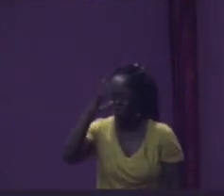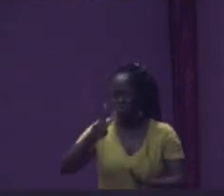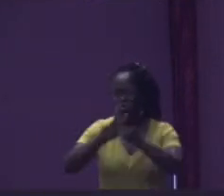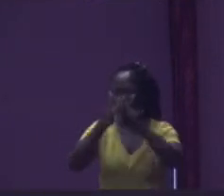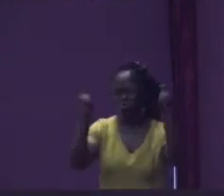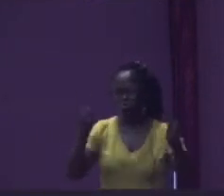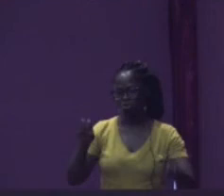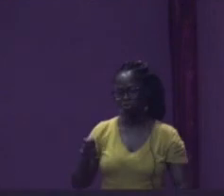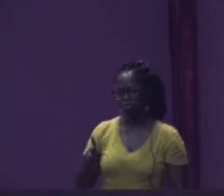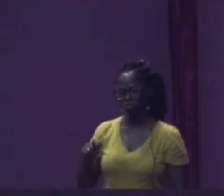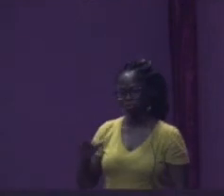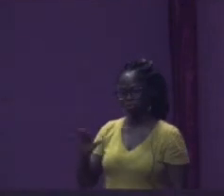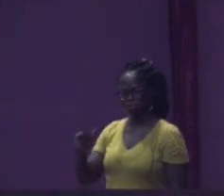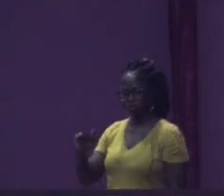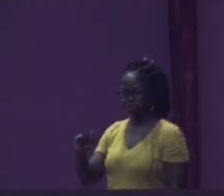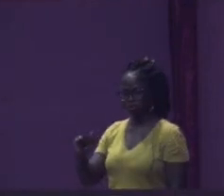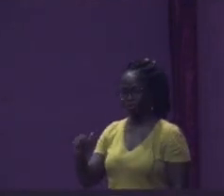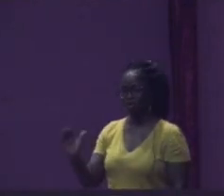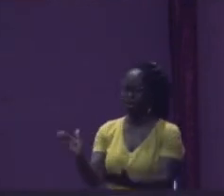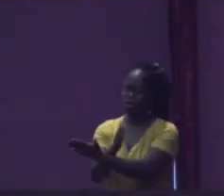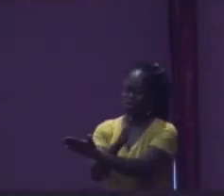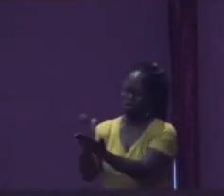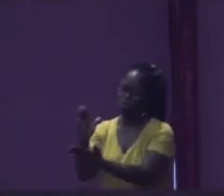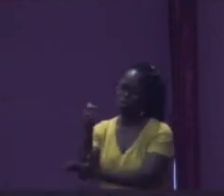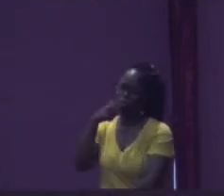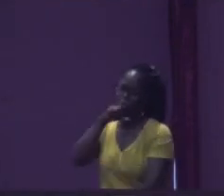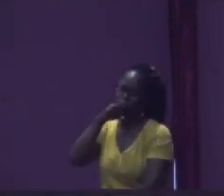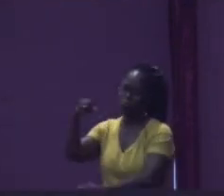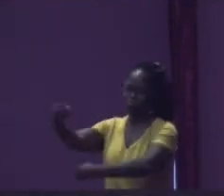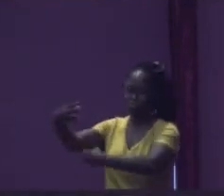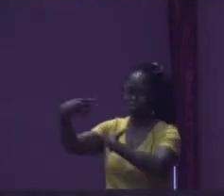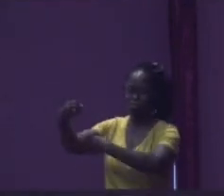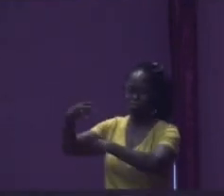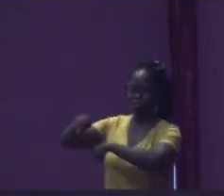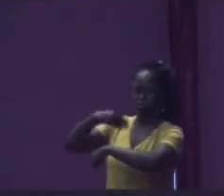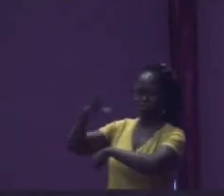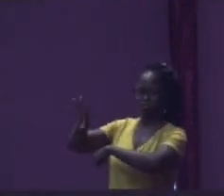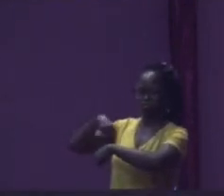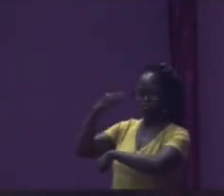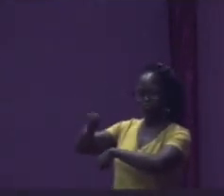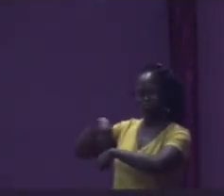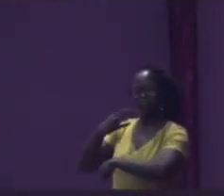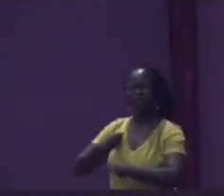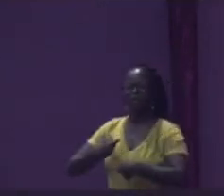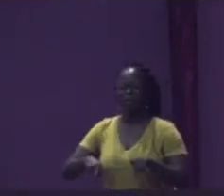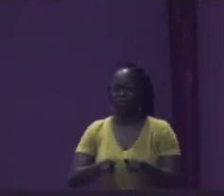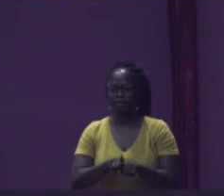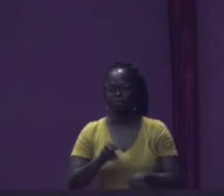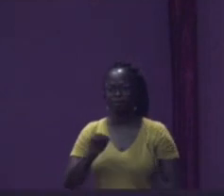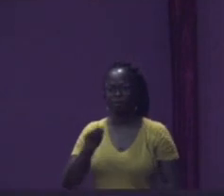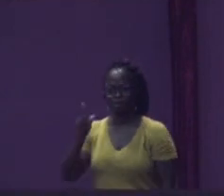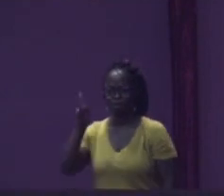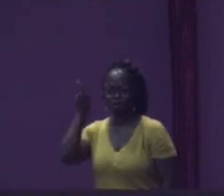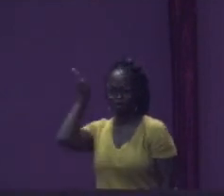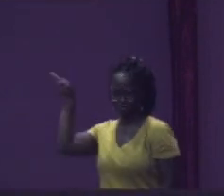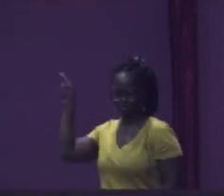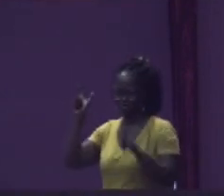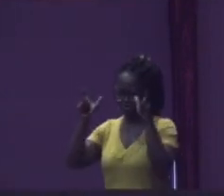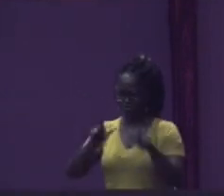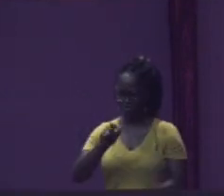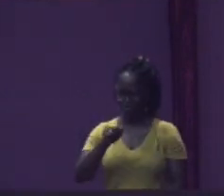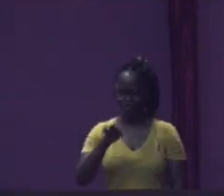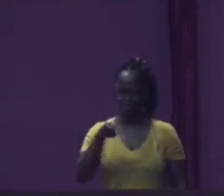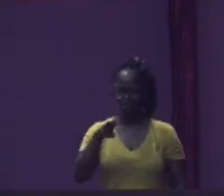some passed on by her mother, but there was an NGO, a Guatemalan one, that was giving a course for